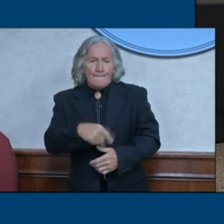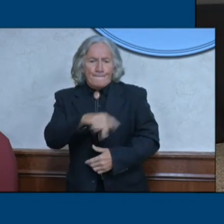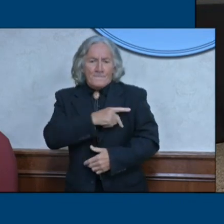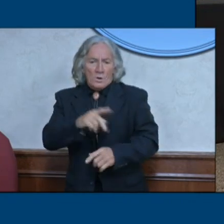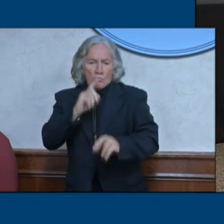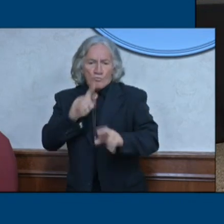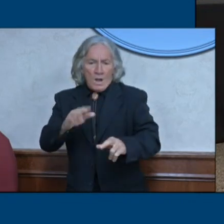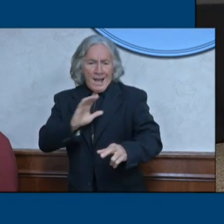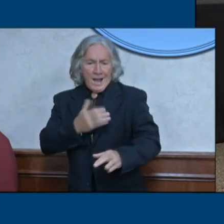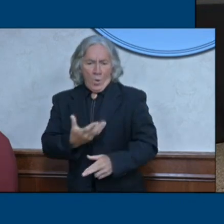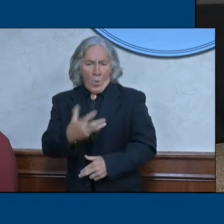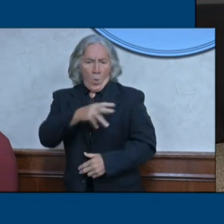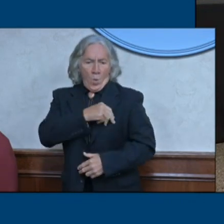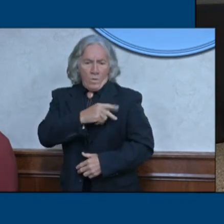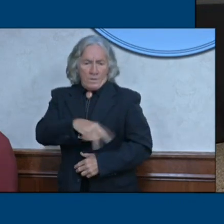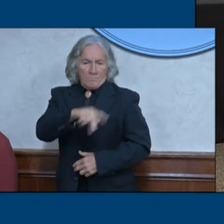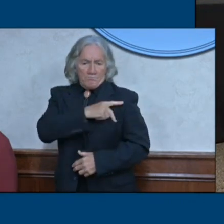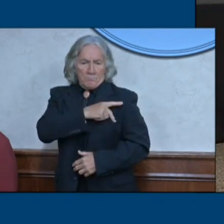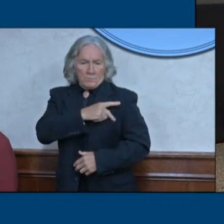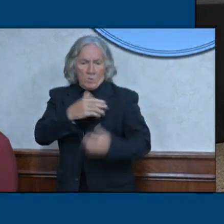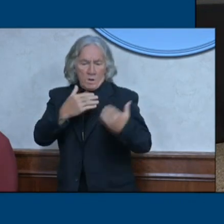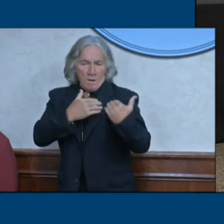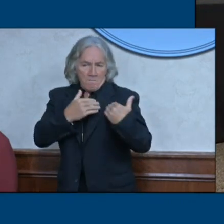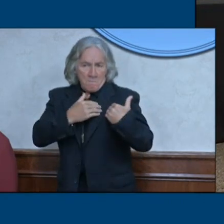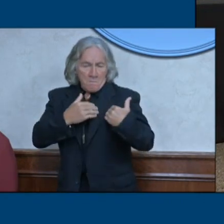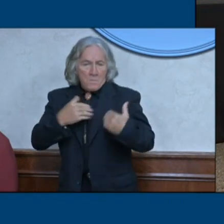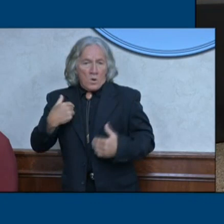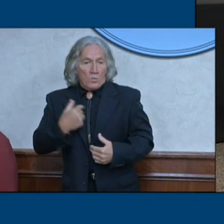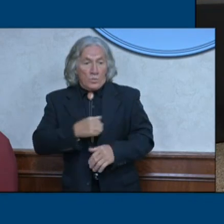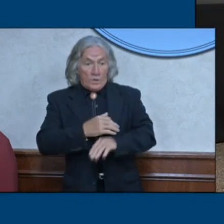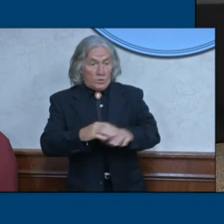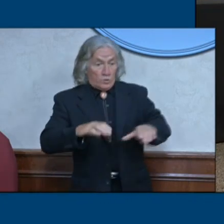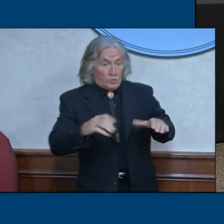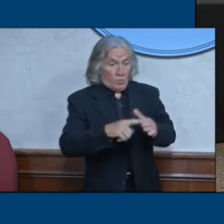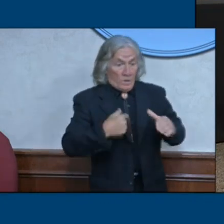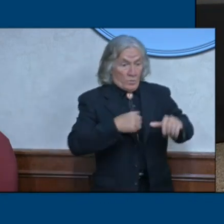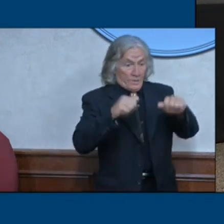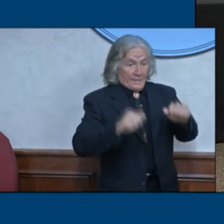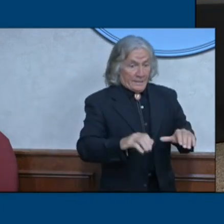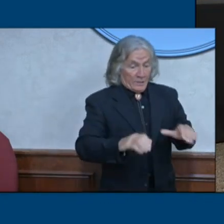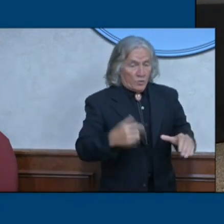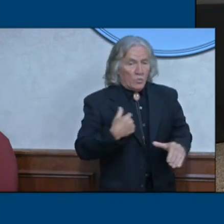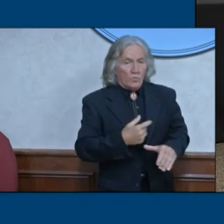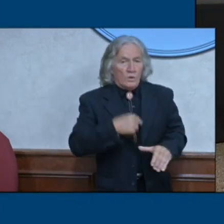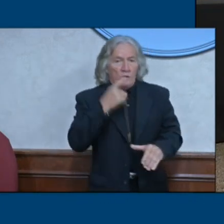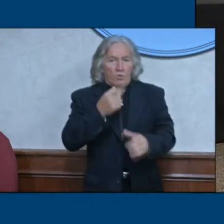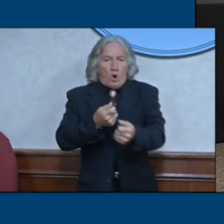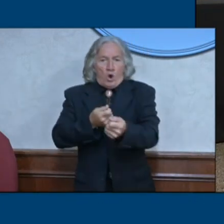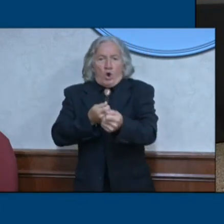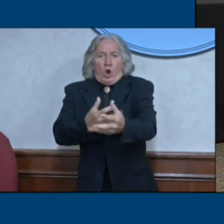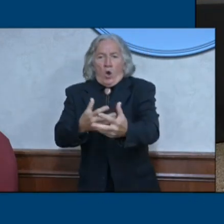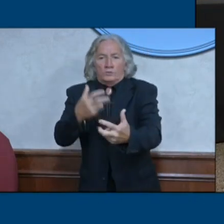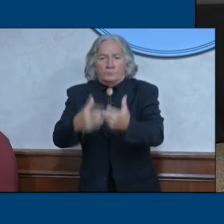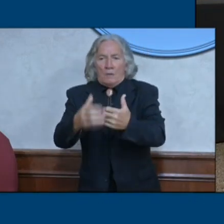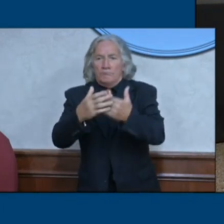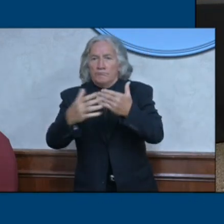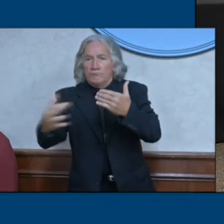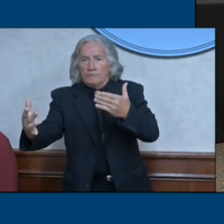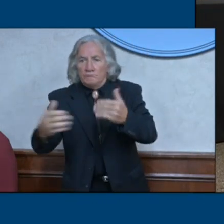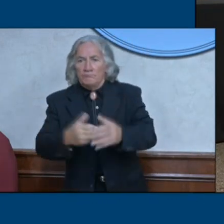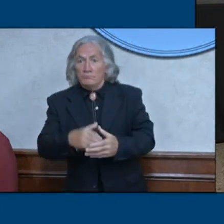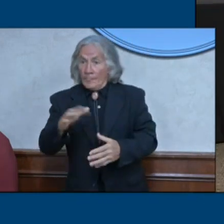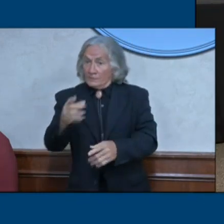about personal responsibility, and that if Texans don't do what they need to do, there may be an imbalance such that you have to take further action. Is